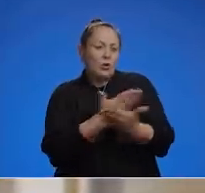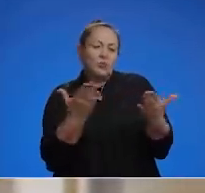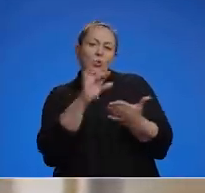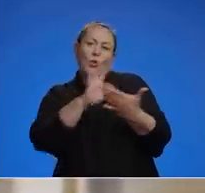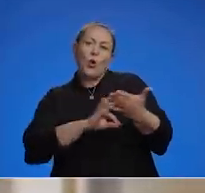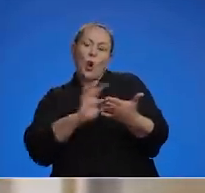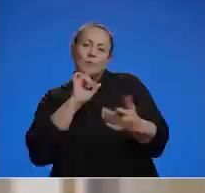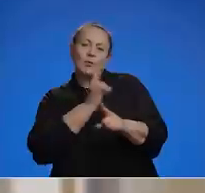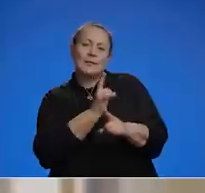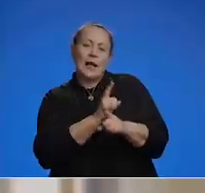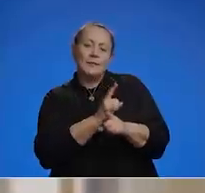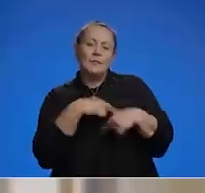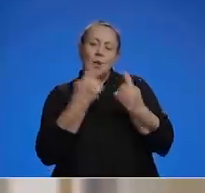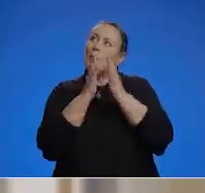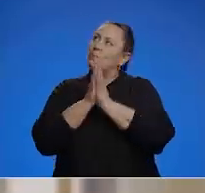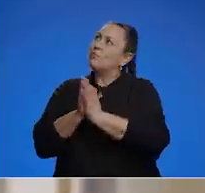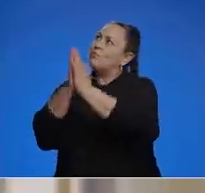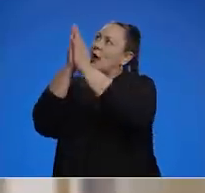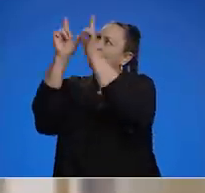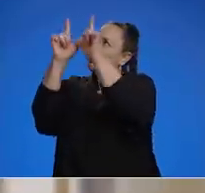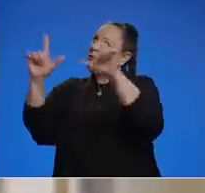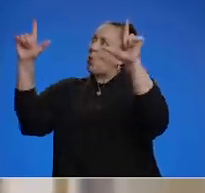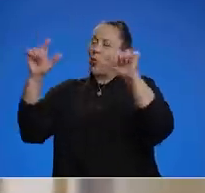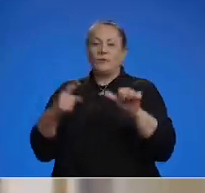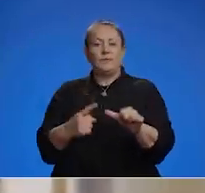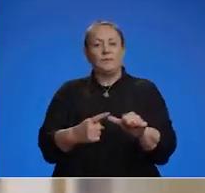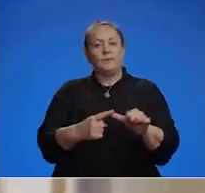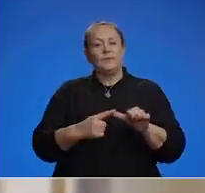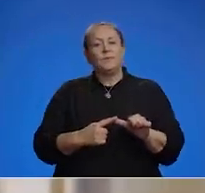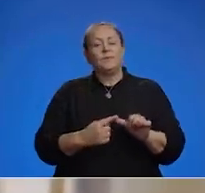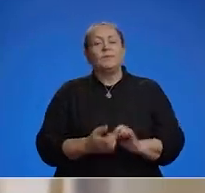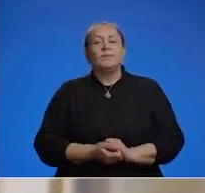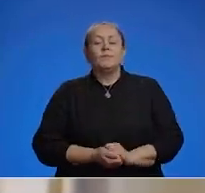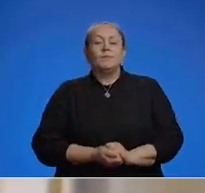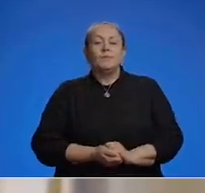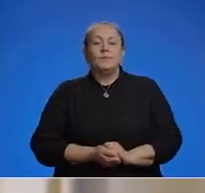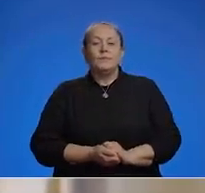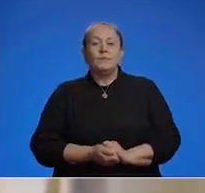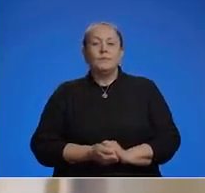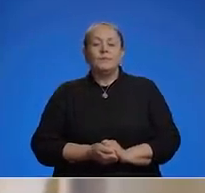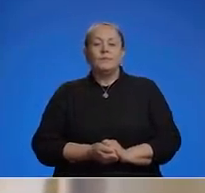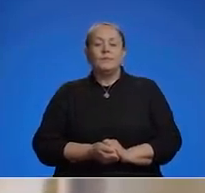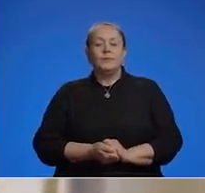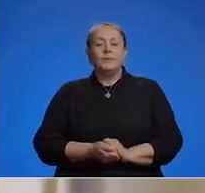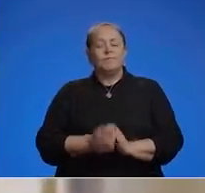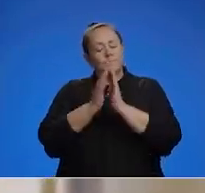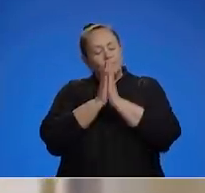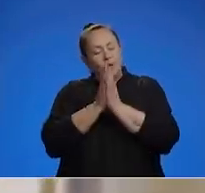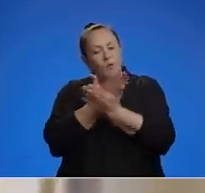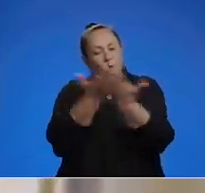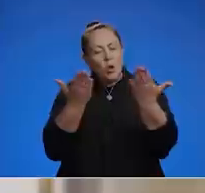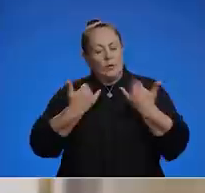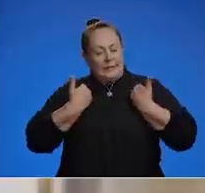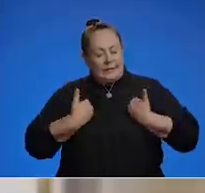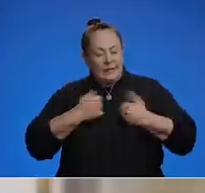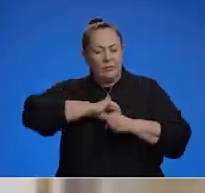gospel. We pray to the Lord. Lord, hear our prayer. That those who are sick, including those